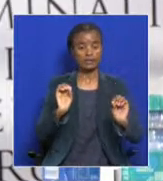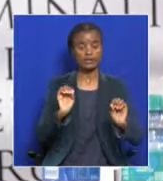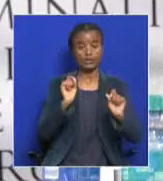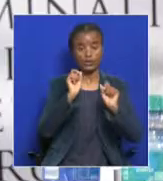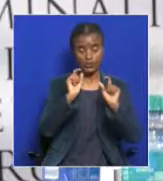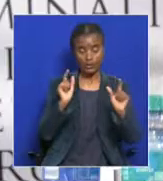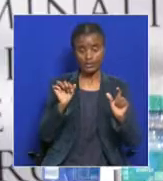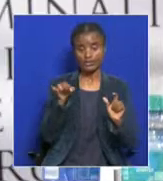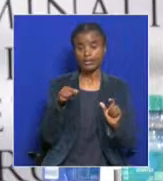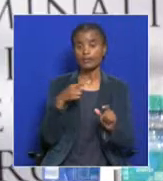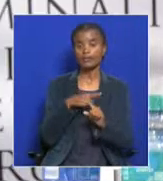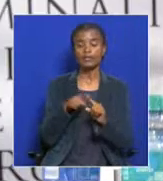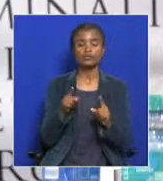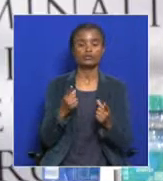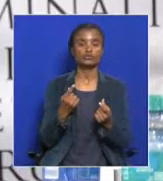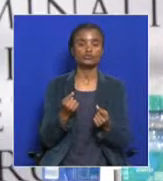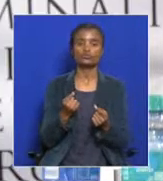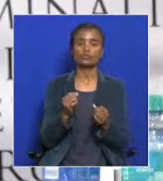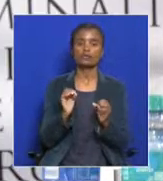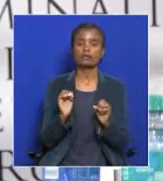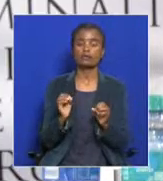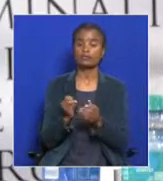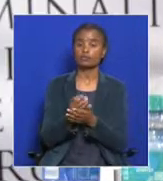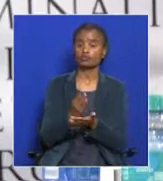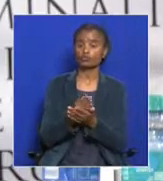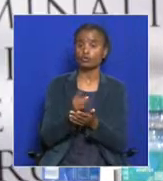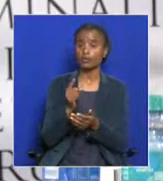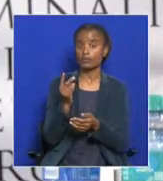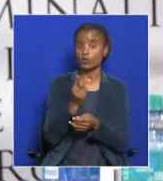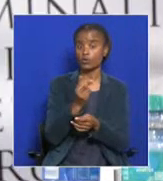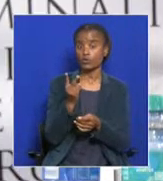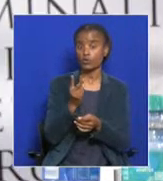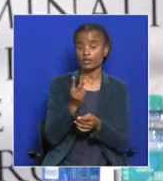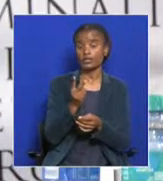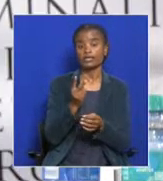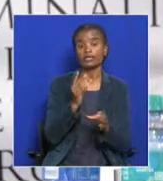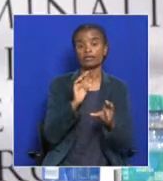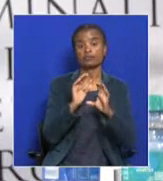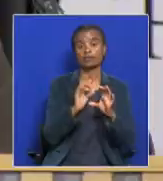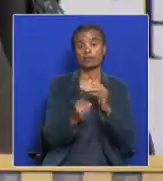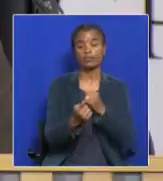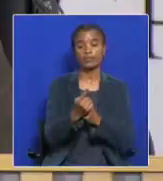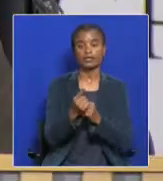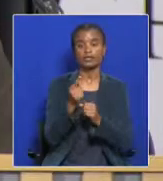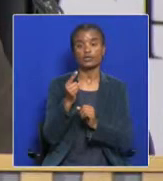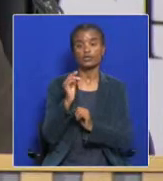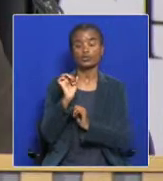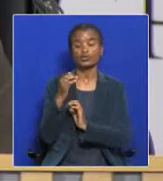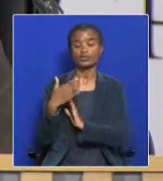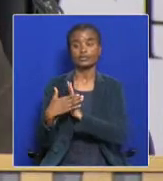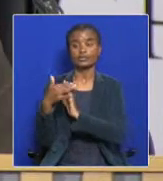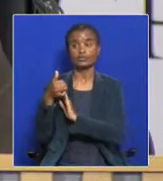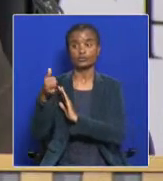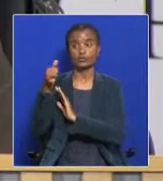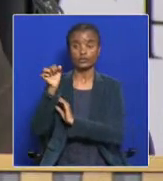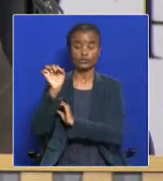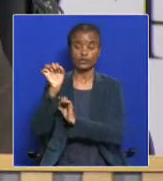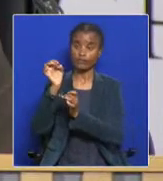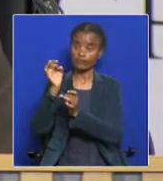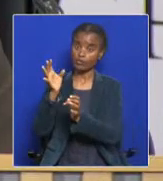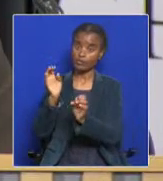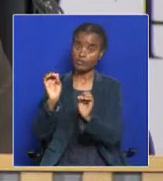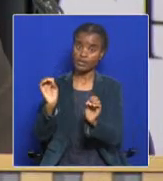that engagement is had by informing on your side your superiors. You didn't